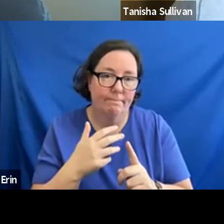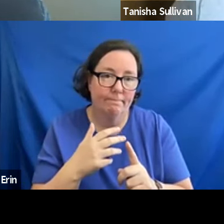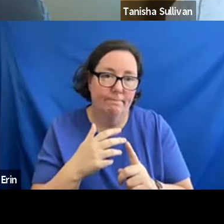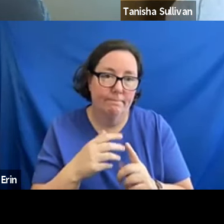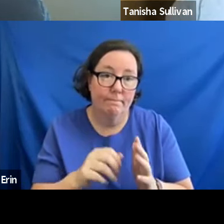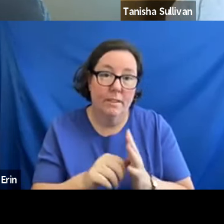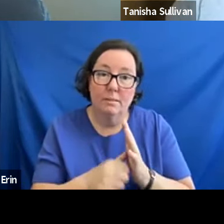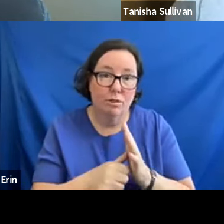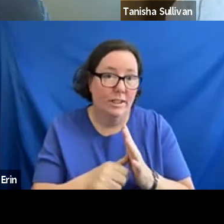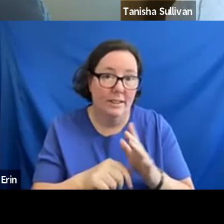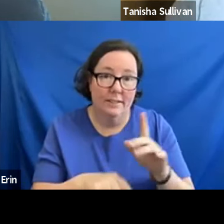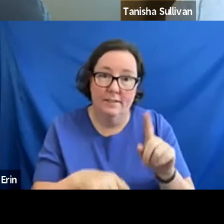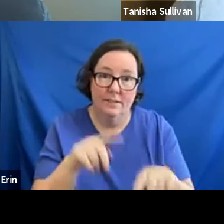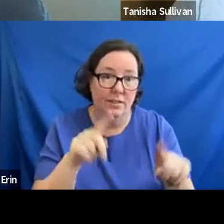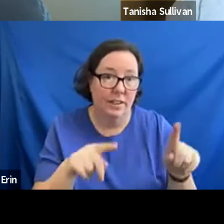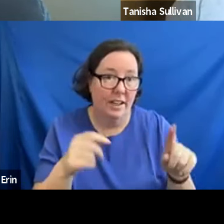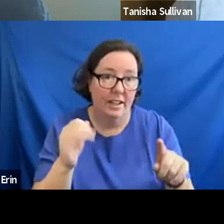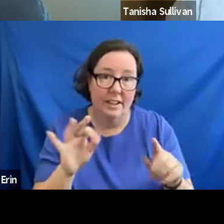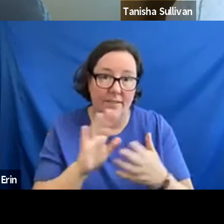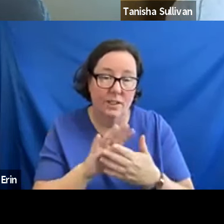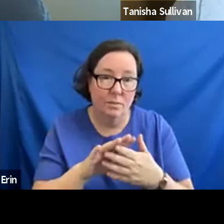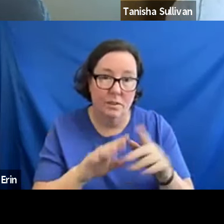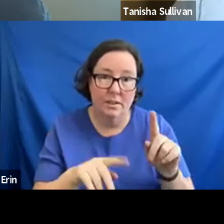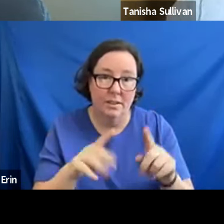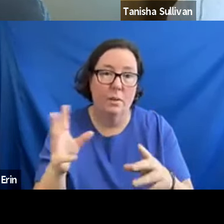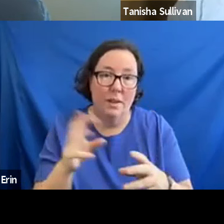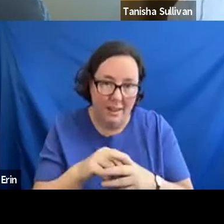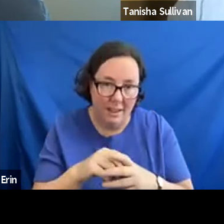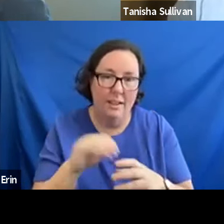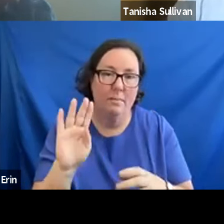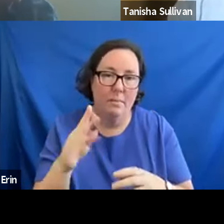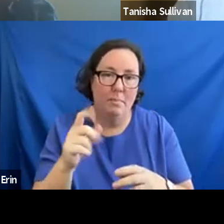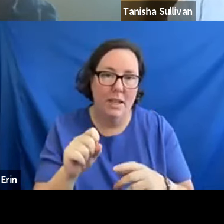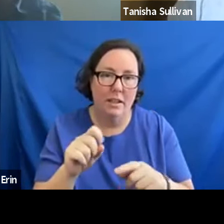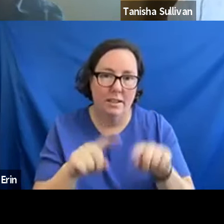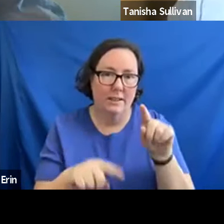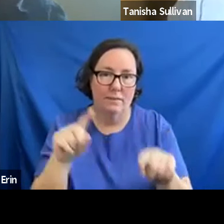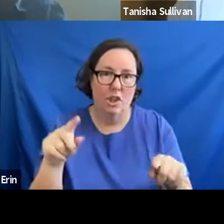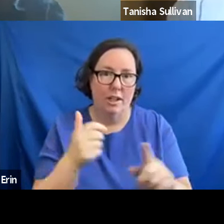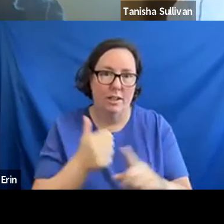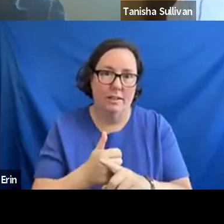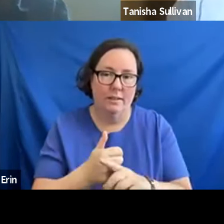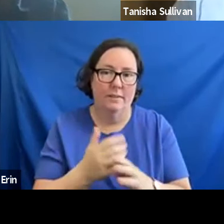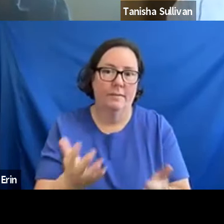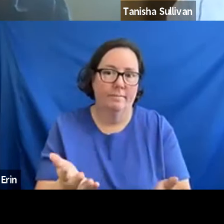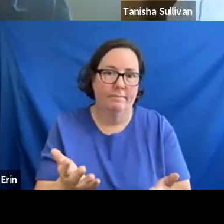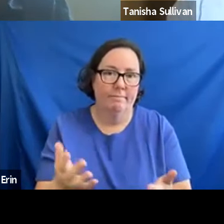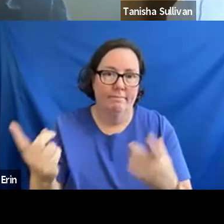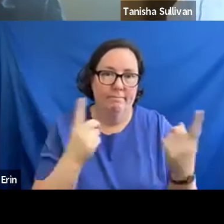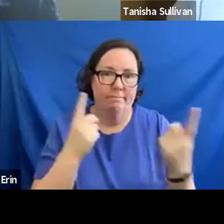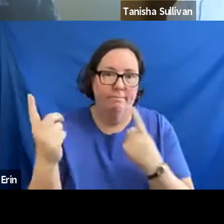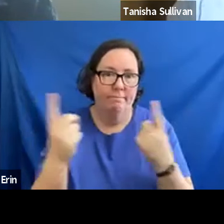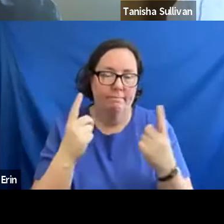impressive variety of schools, even within the Boston Public Schools district,